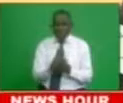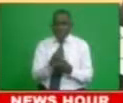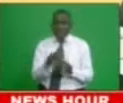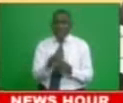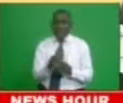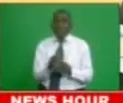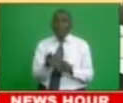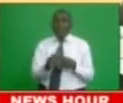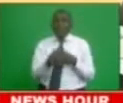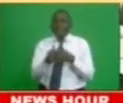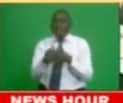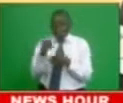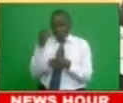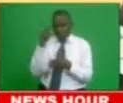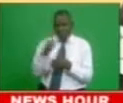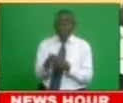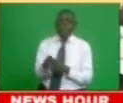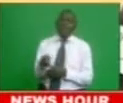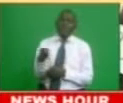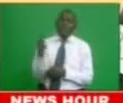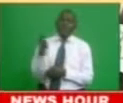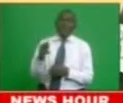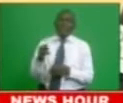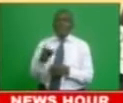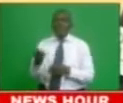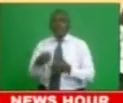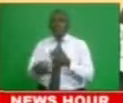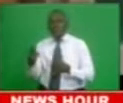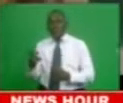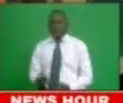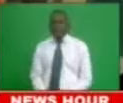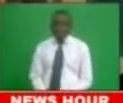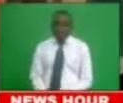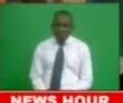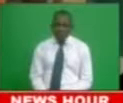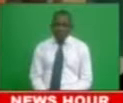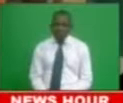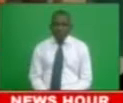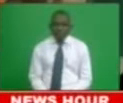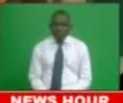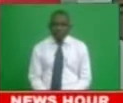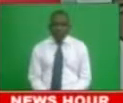were the drivers for the high inflation that we are witnessing.